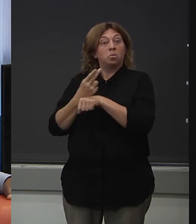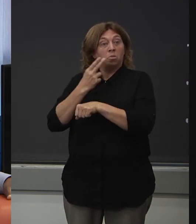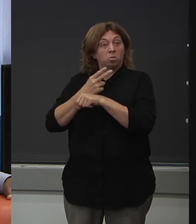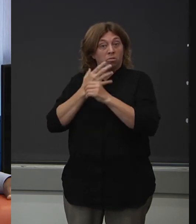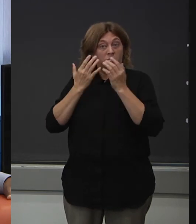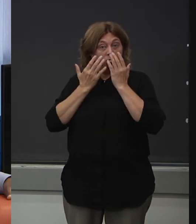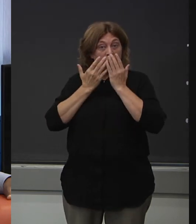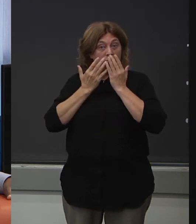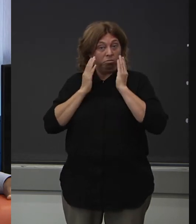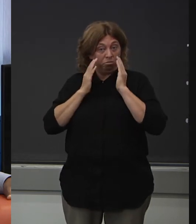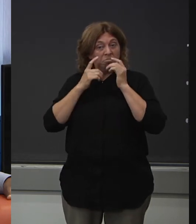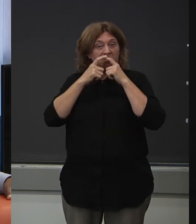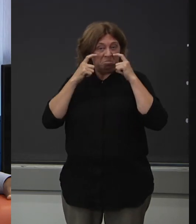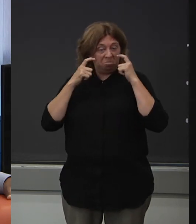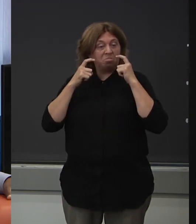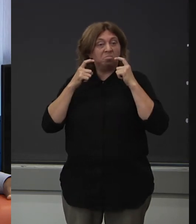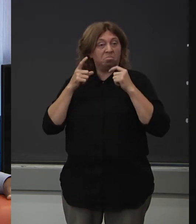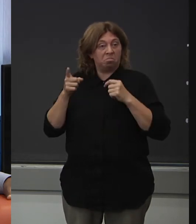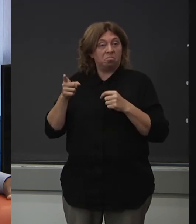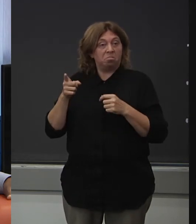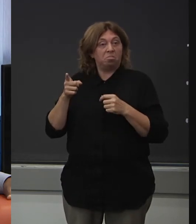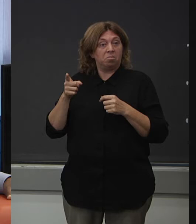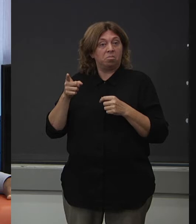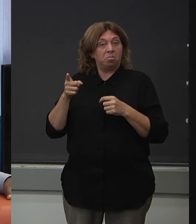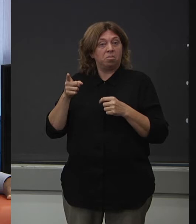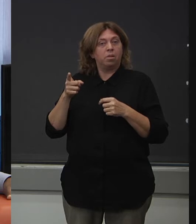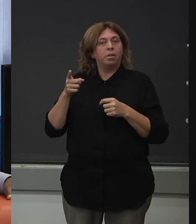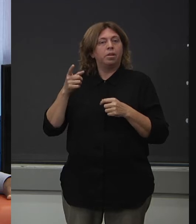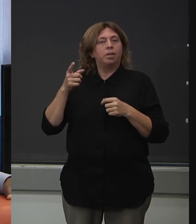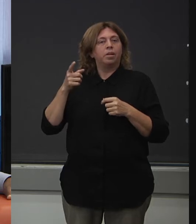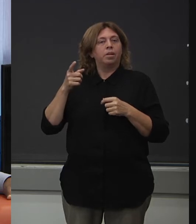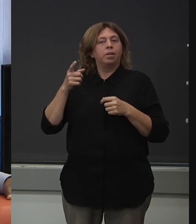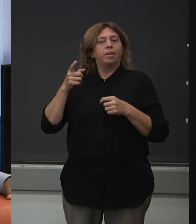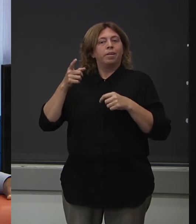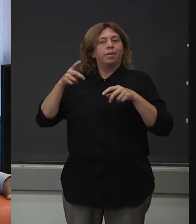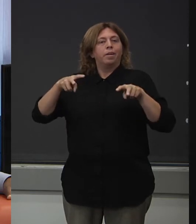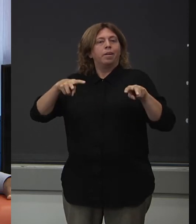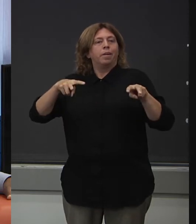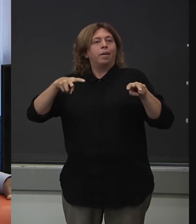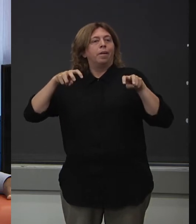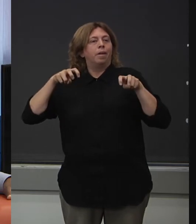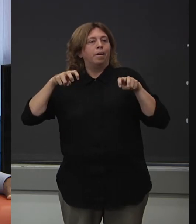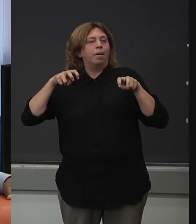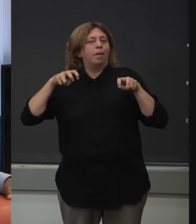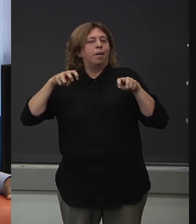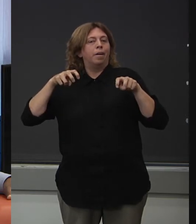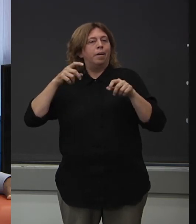selfish in that you're protecting yourself, and caring in that you're protecting your loved ones.